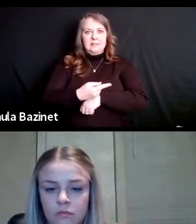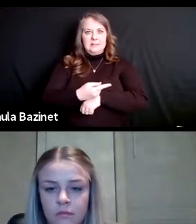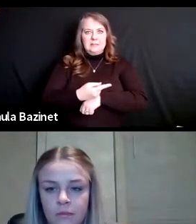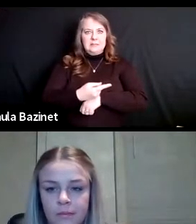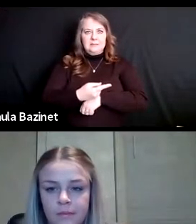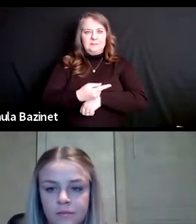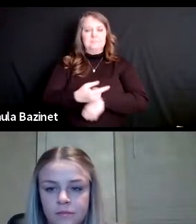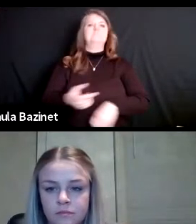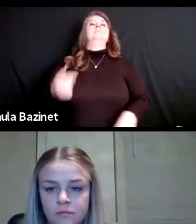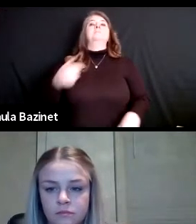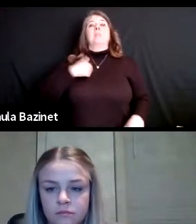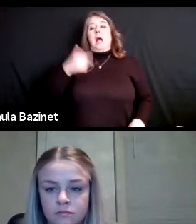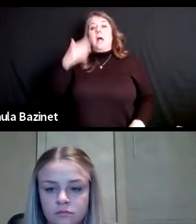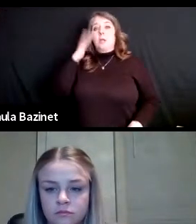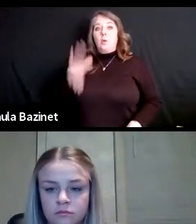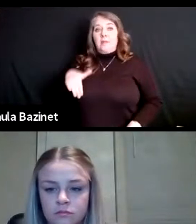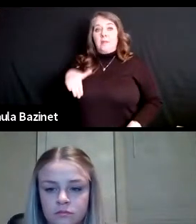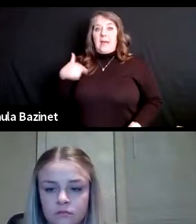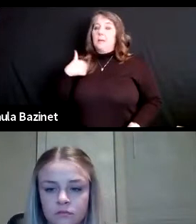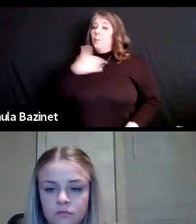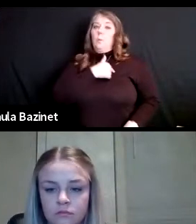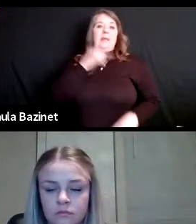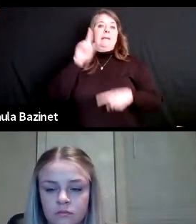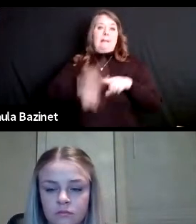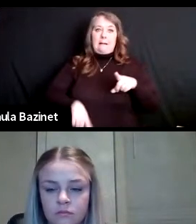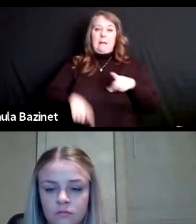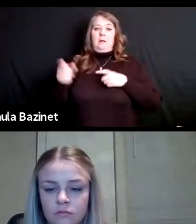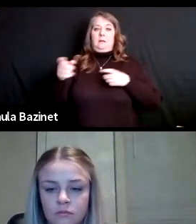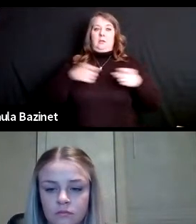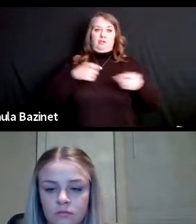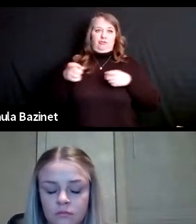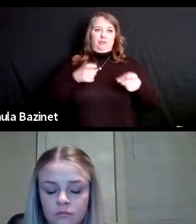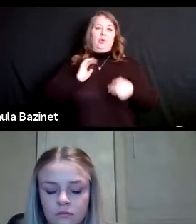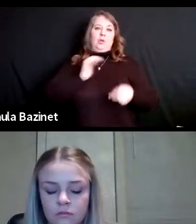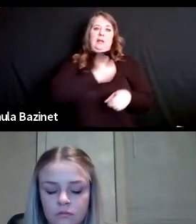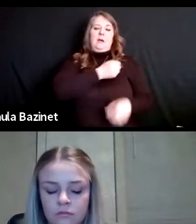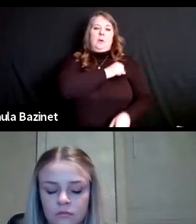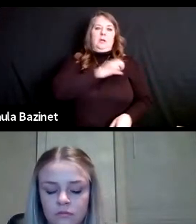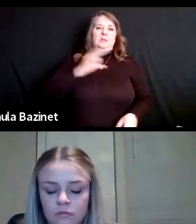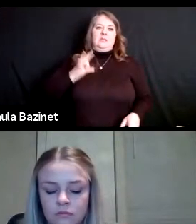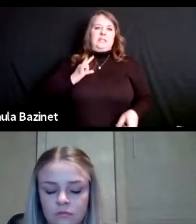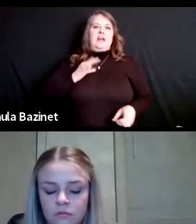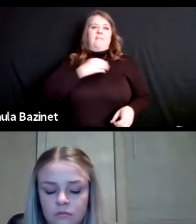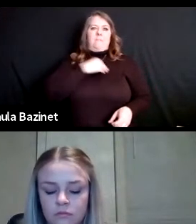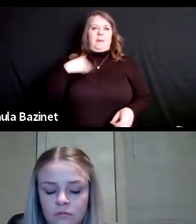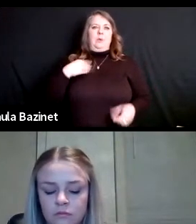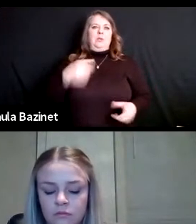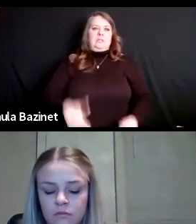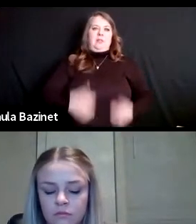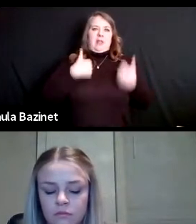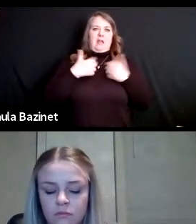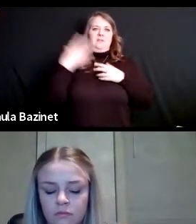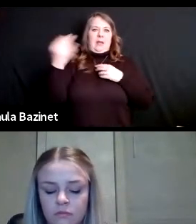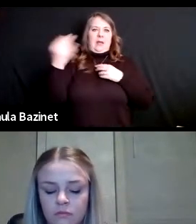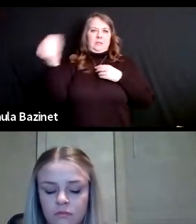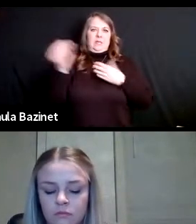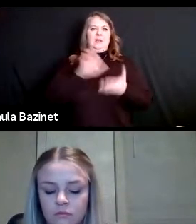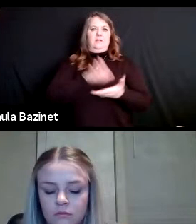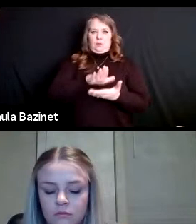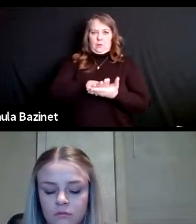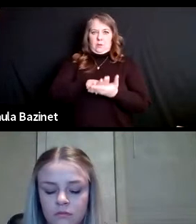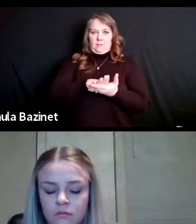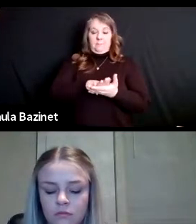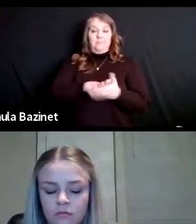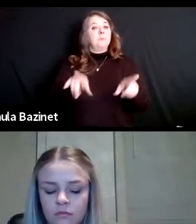I know that we cannot control our staff members' lives outside of school. I